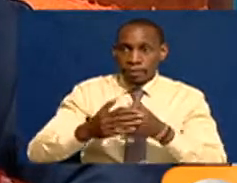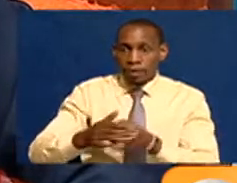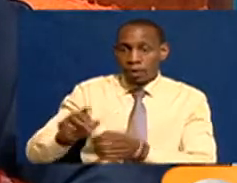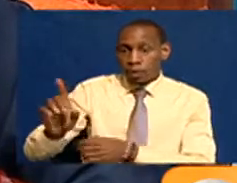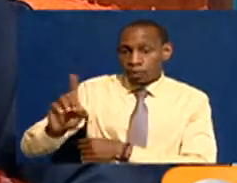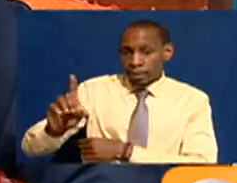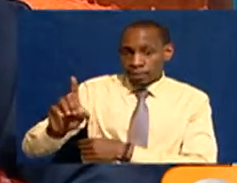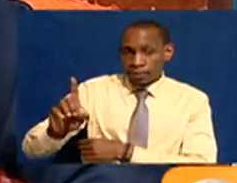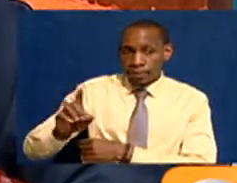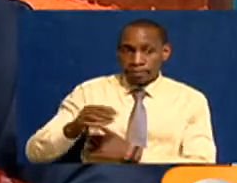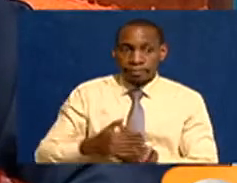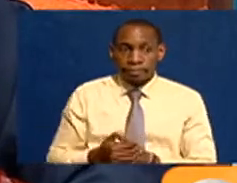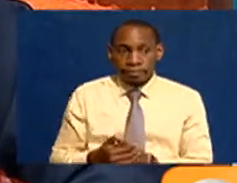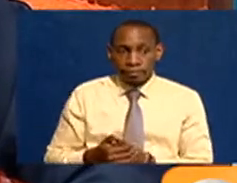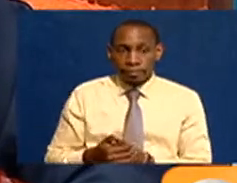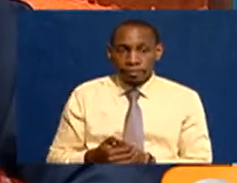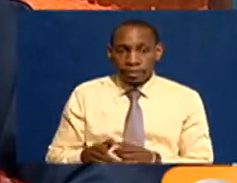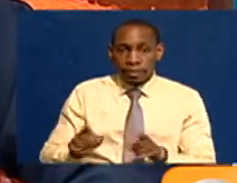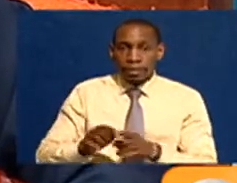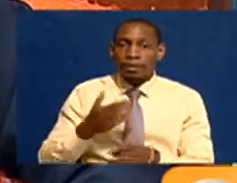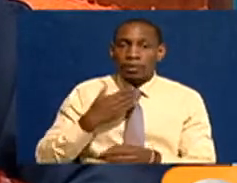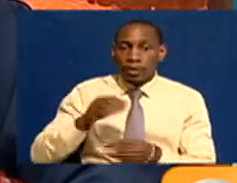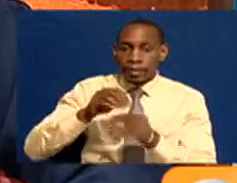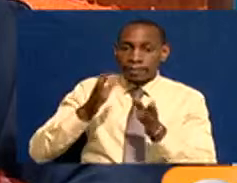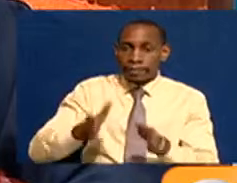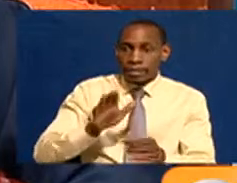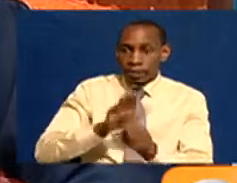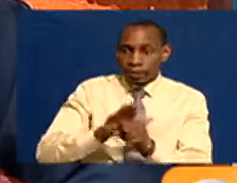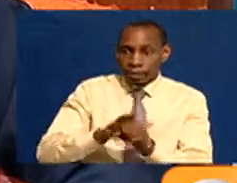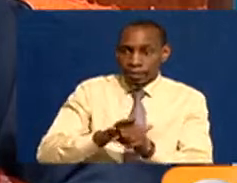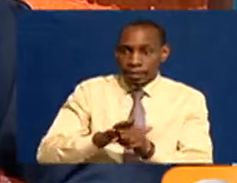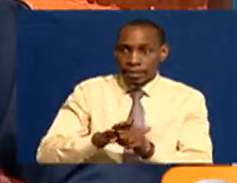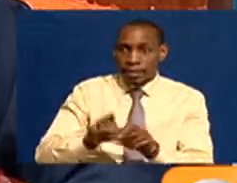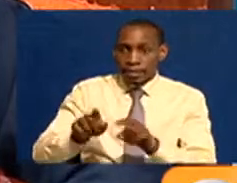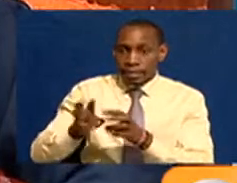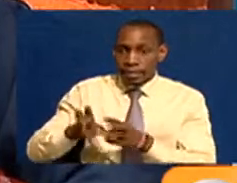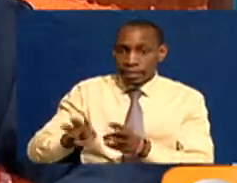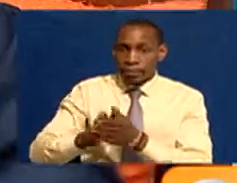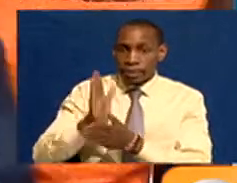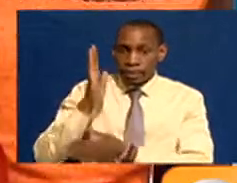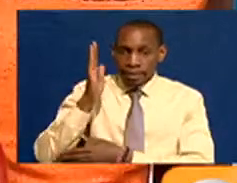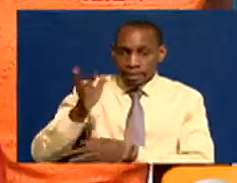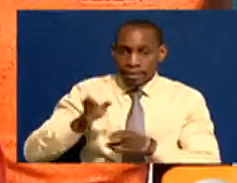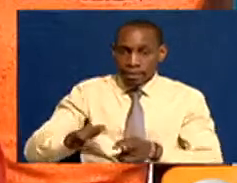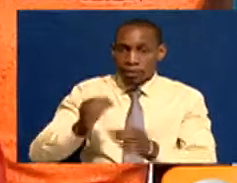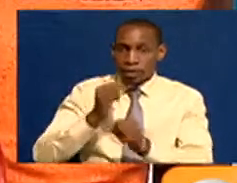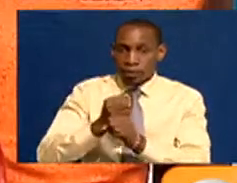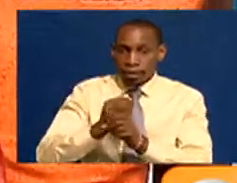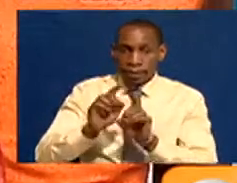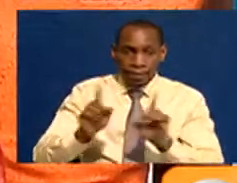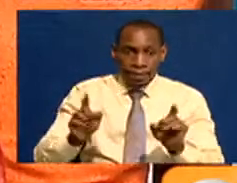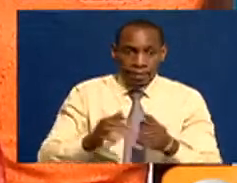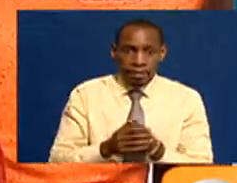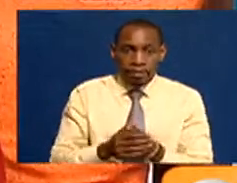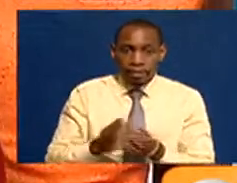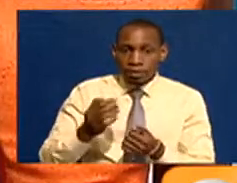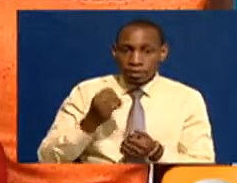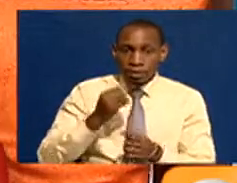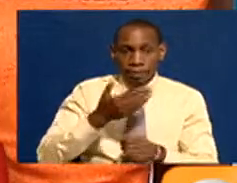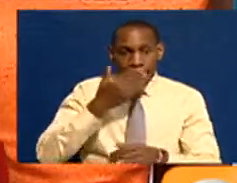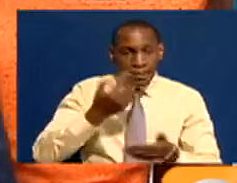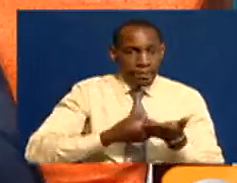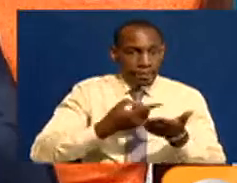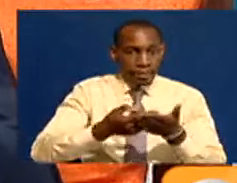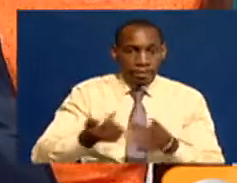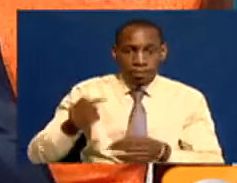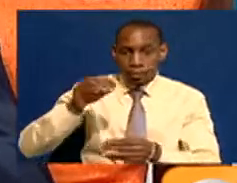Nairobi, of course, we still want more investors who will come in the same manner that expressway has been done, but will better negotiations to come